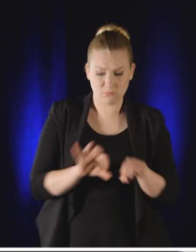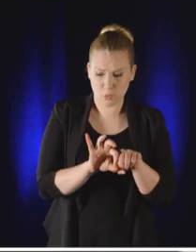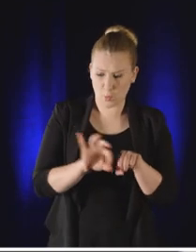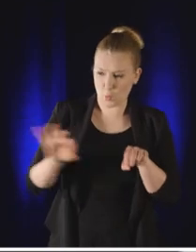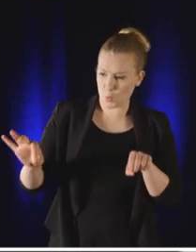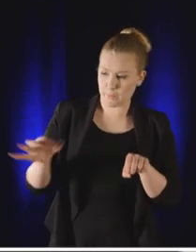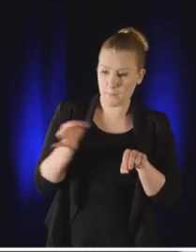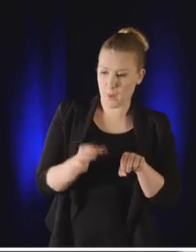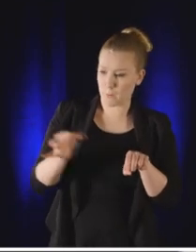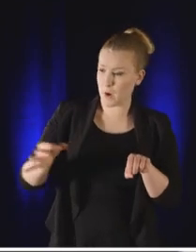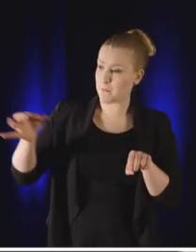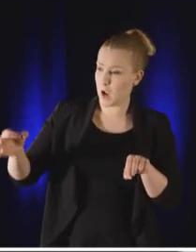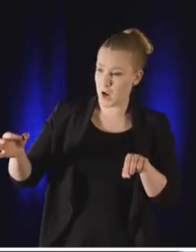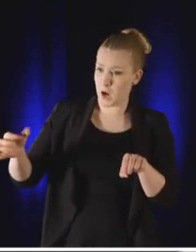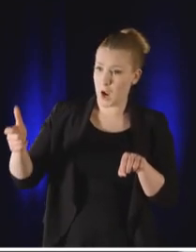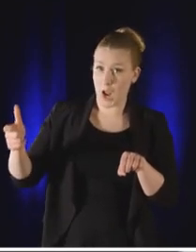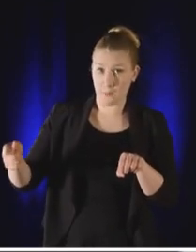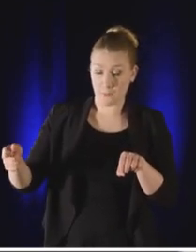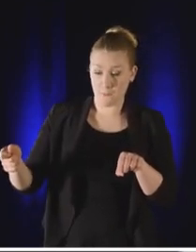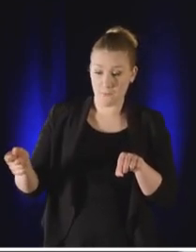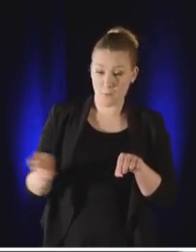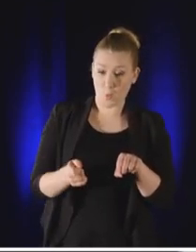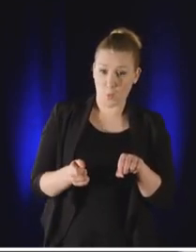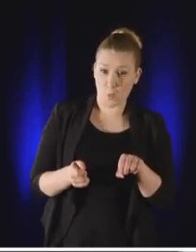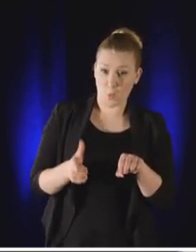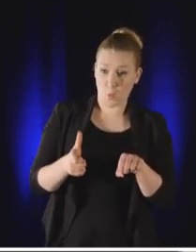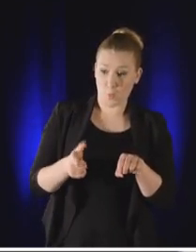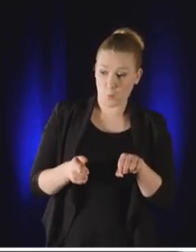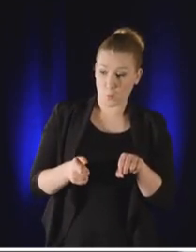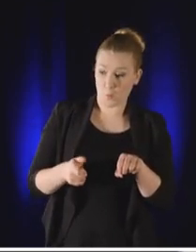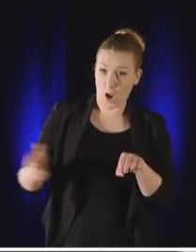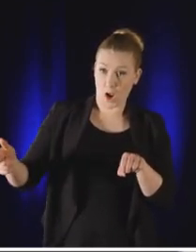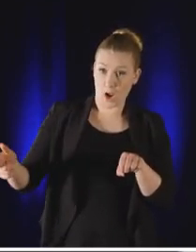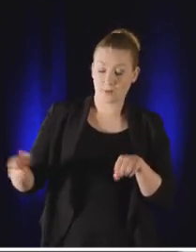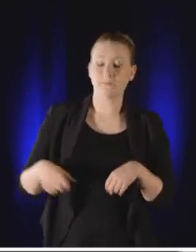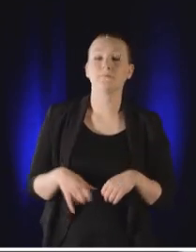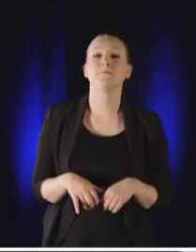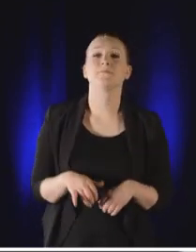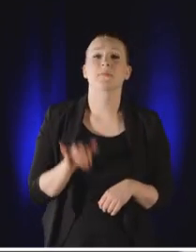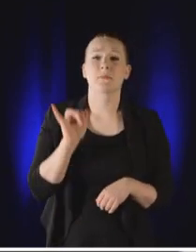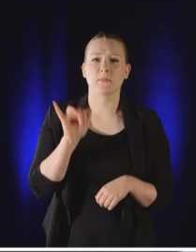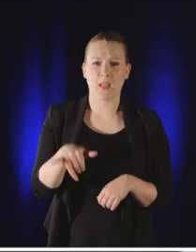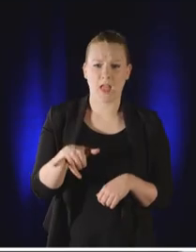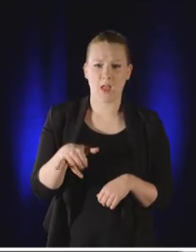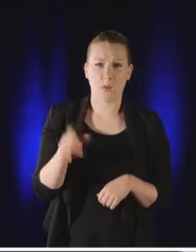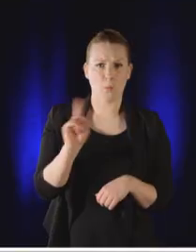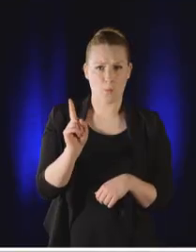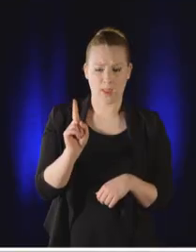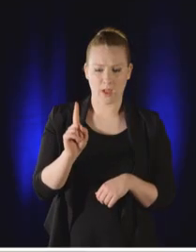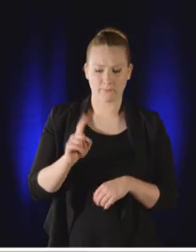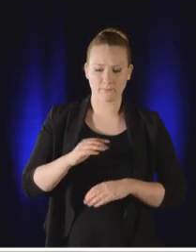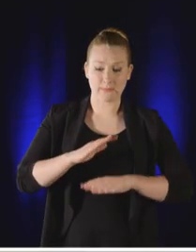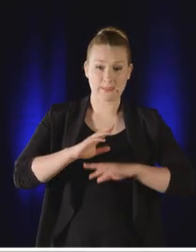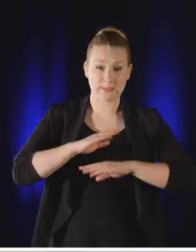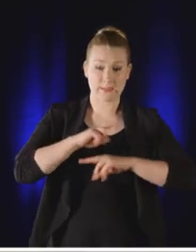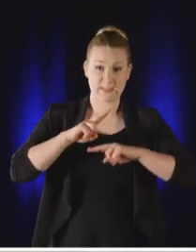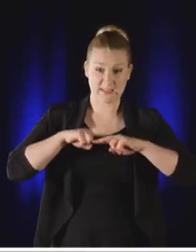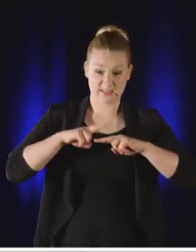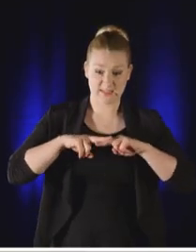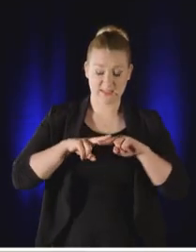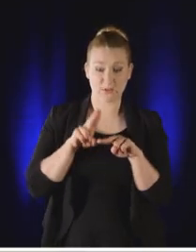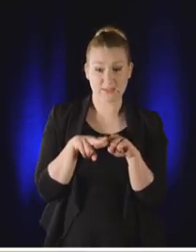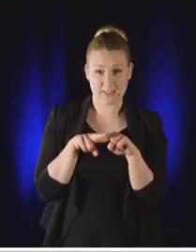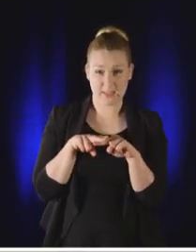shower stools. And I used the same system on the arm of the writing surface. That way, students could push their desks